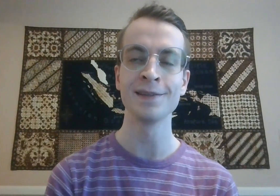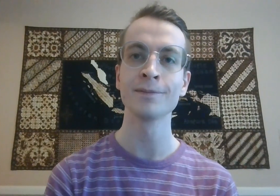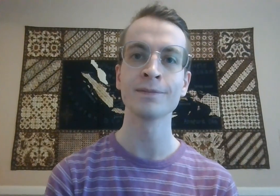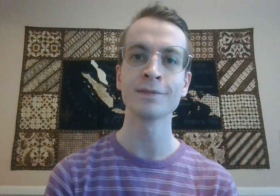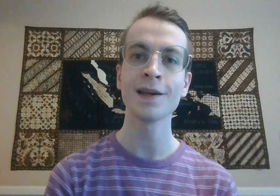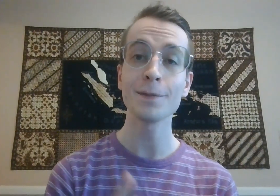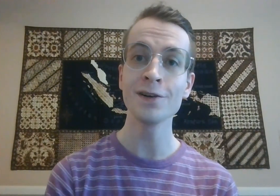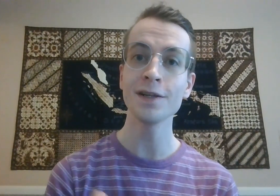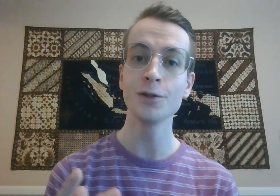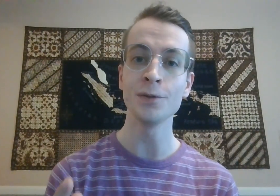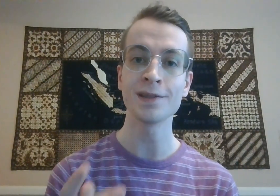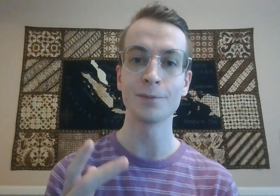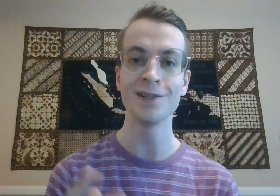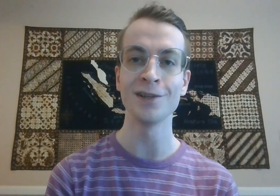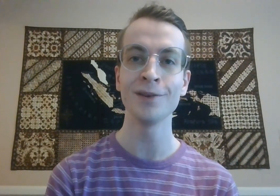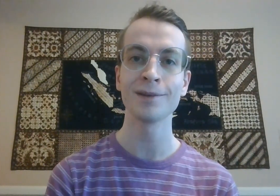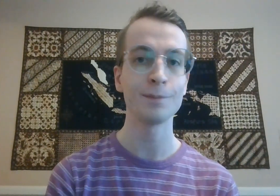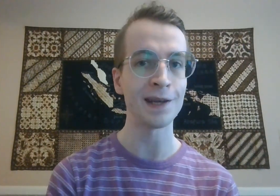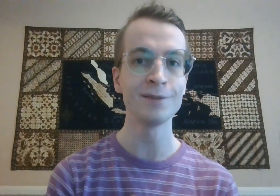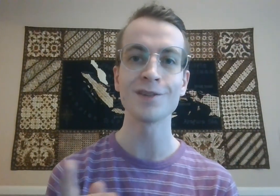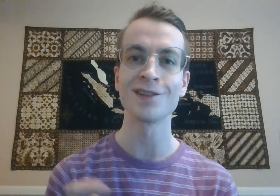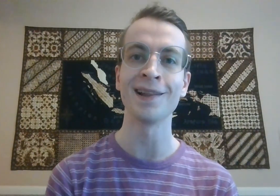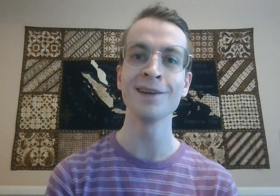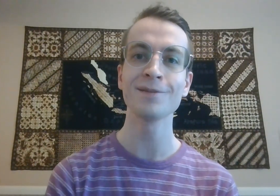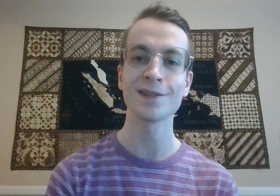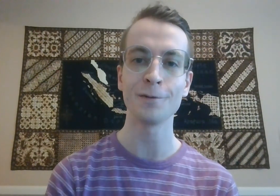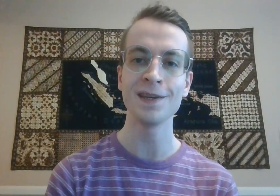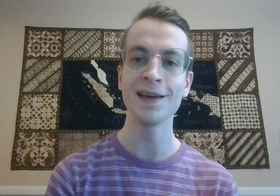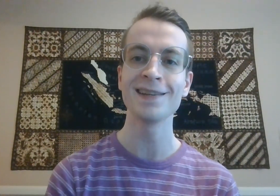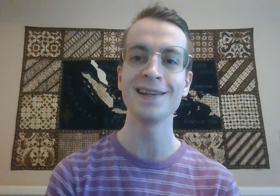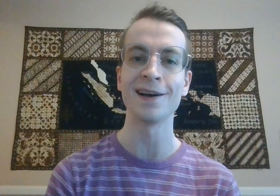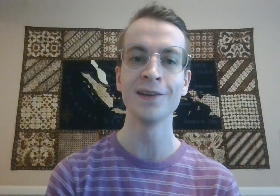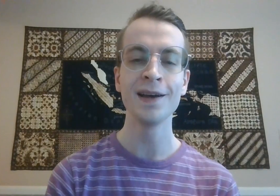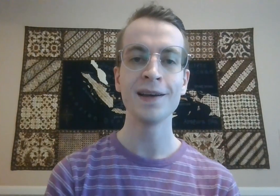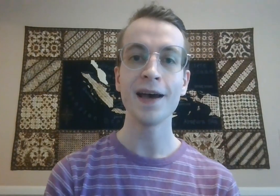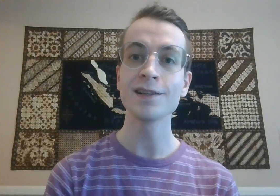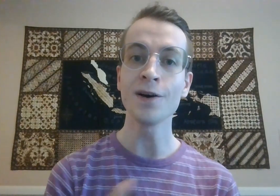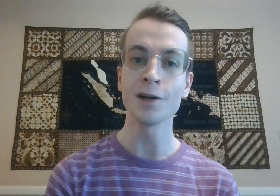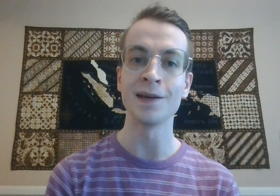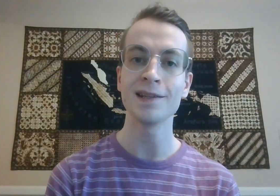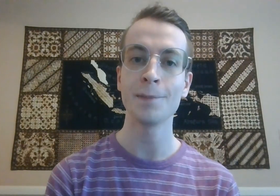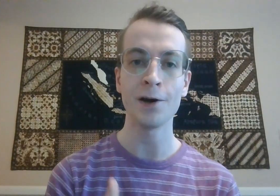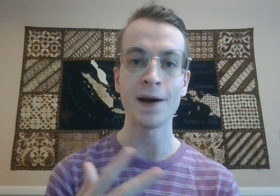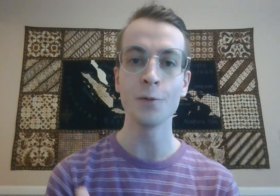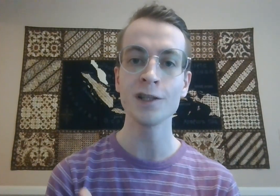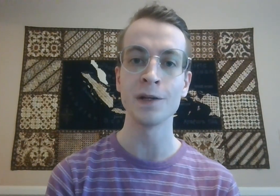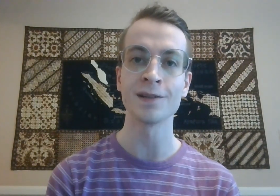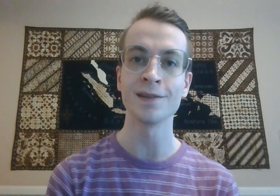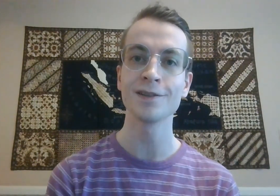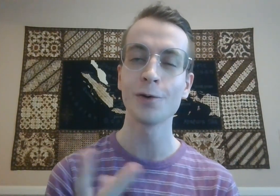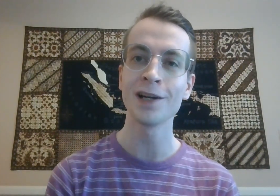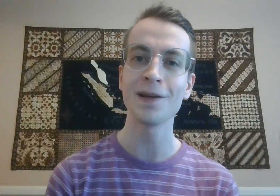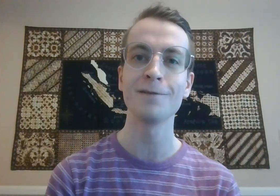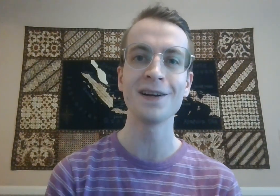his. I'm here to introduce the Bridging Youth, Peyton, Dahlia, Sophia, and Danielle, and to talk a bit about my own